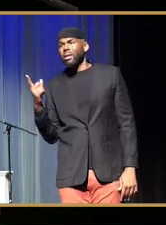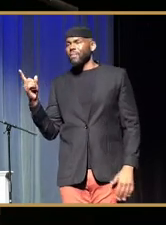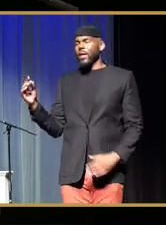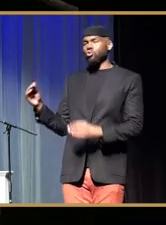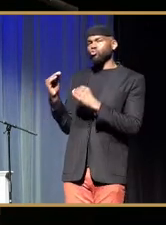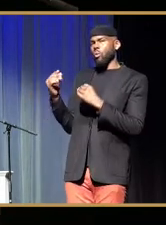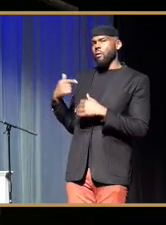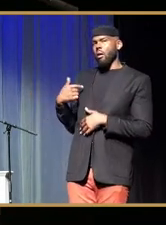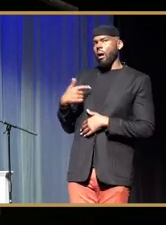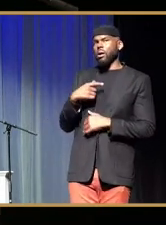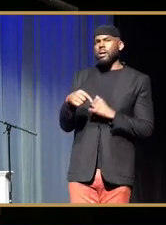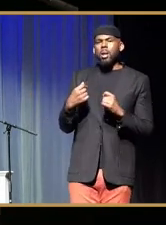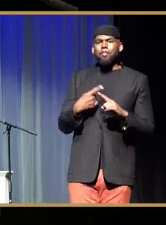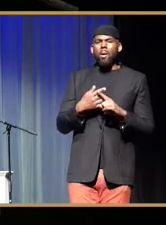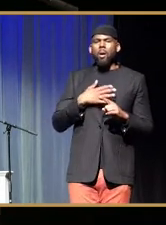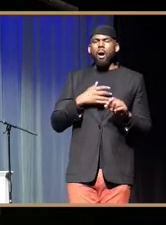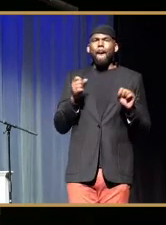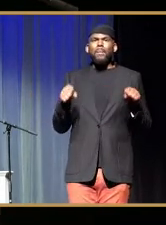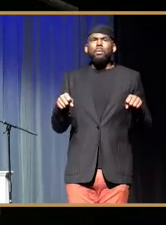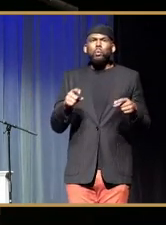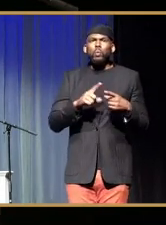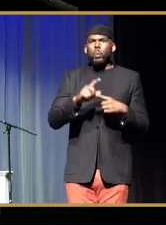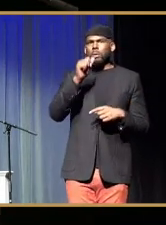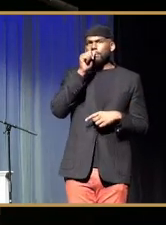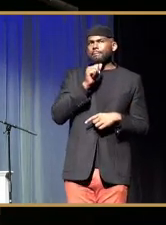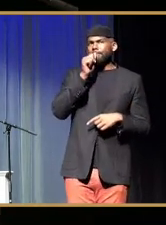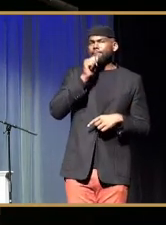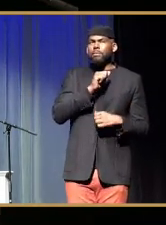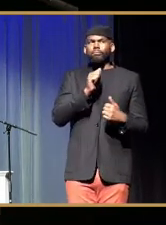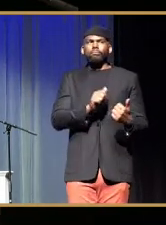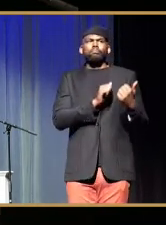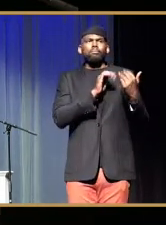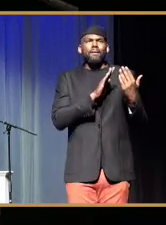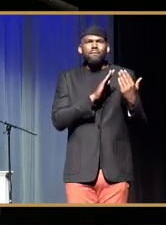something about the capacity to endure in